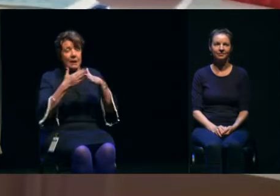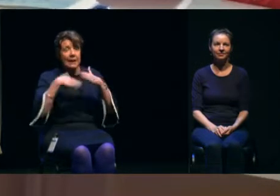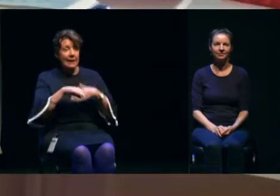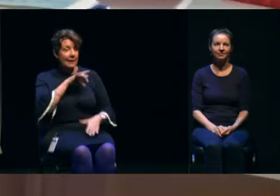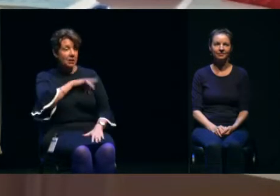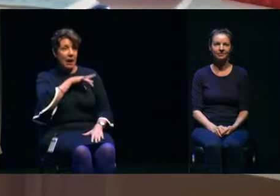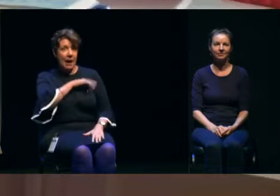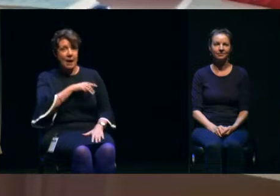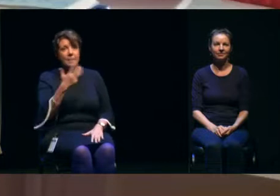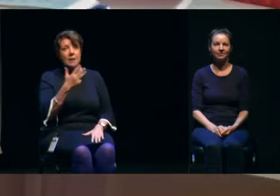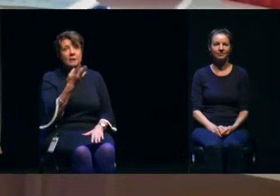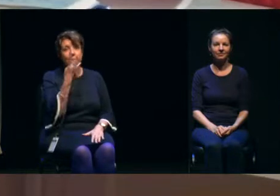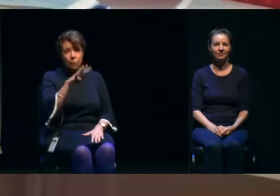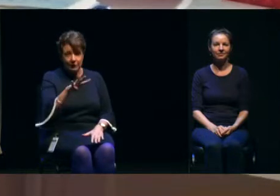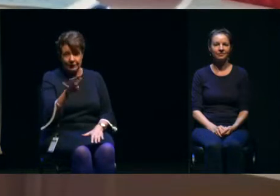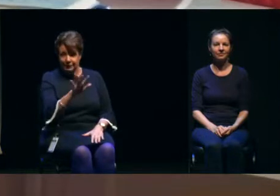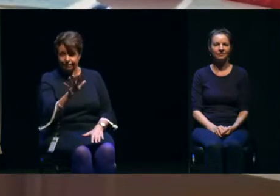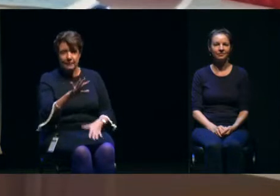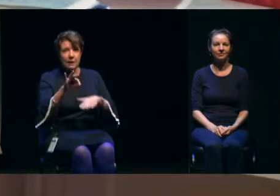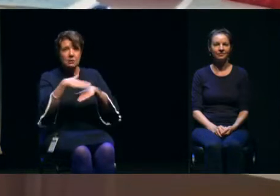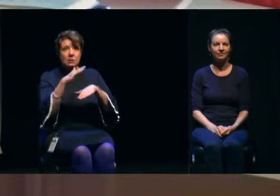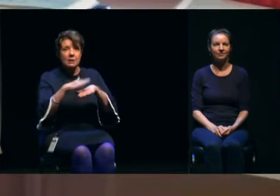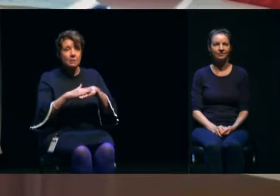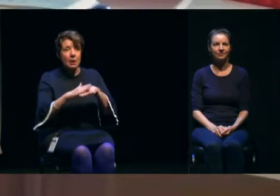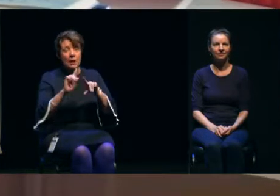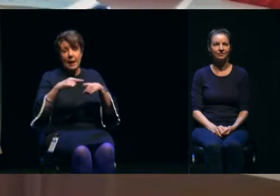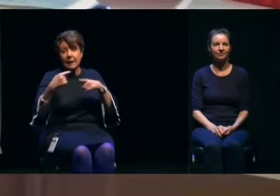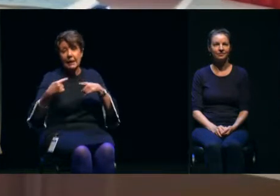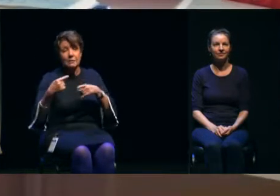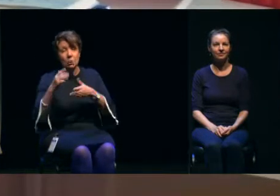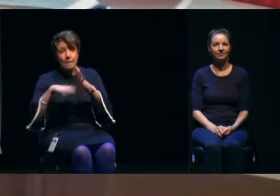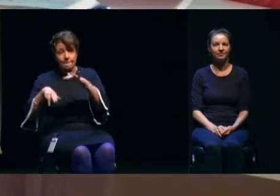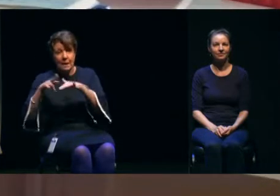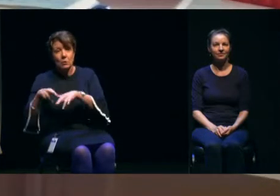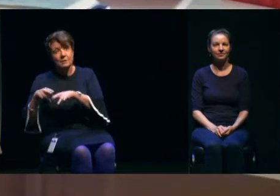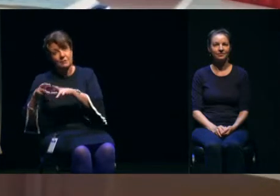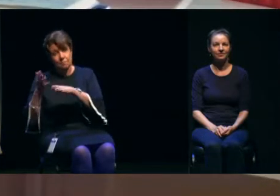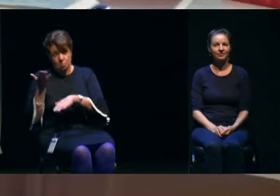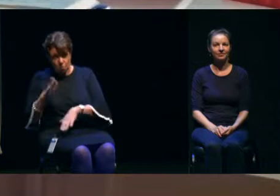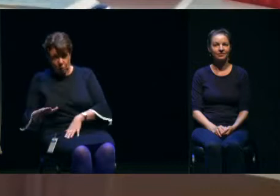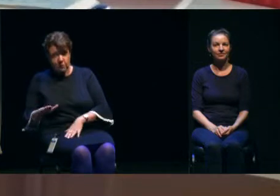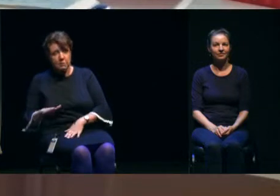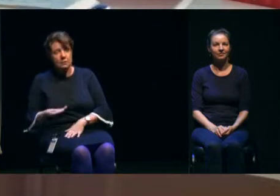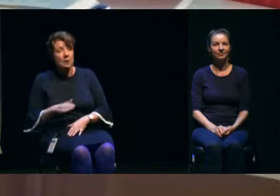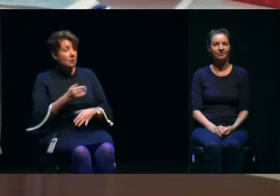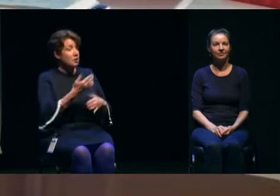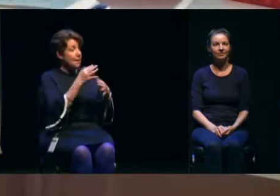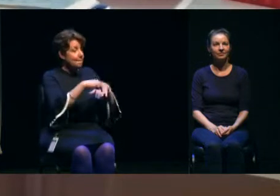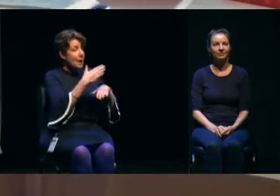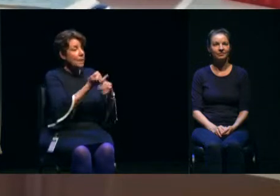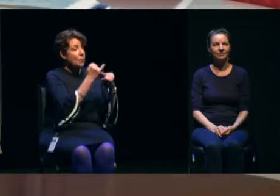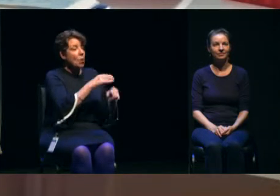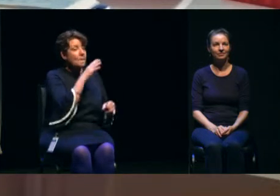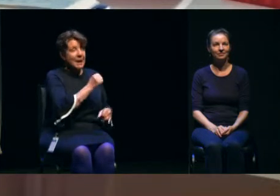in the 40s. And she married, against her parents' wishes, the wrong man, my